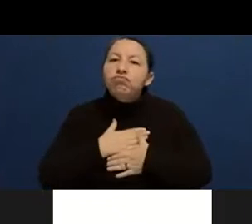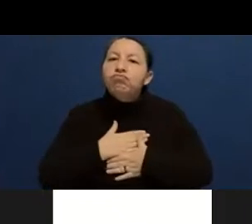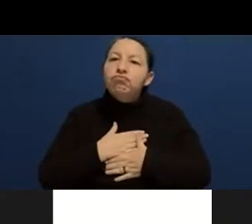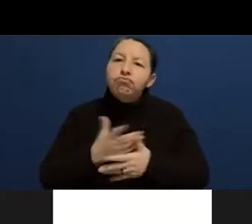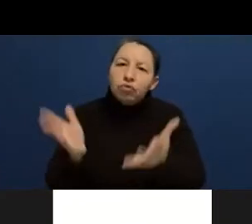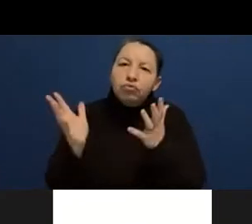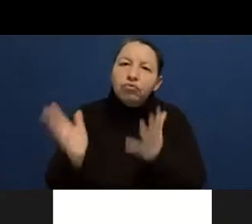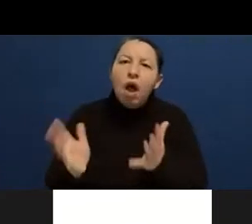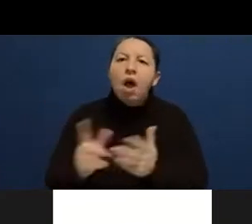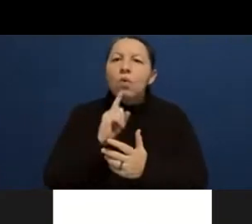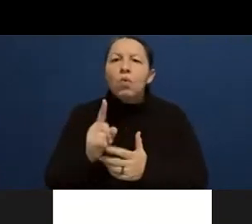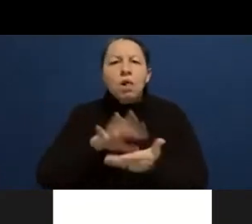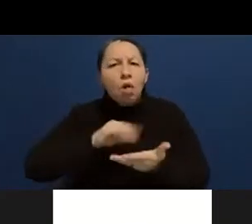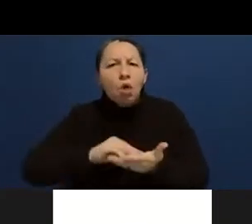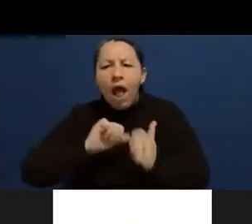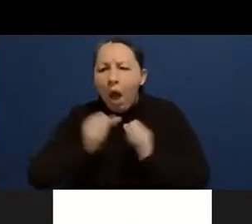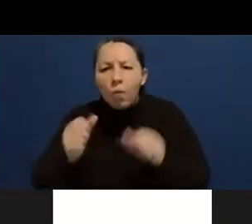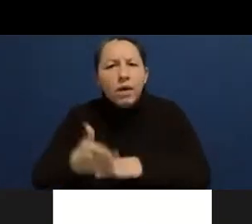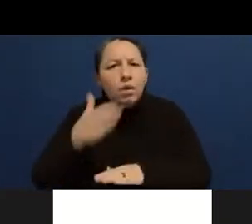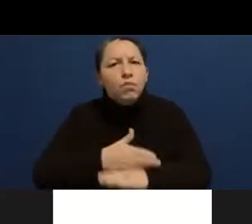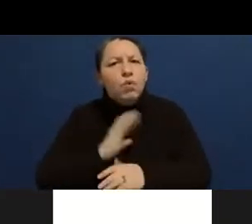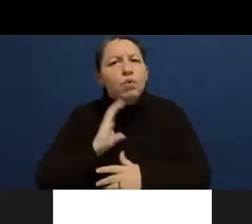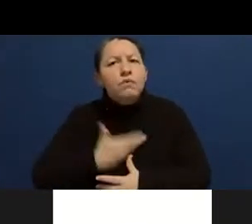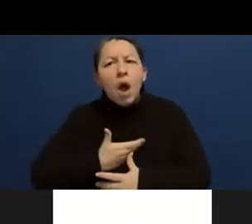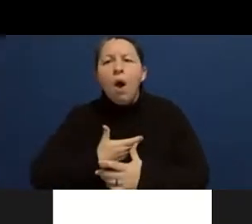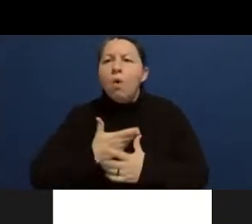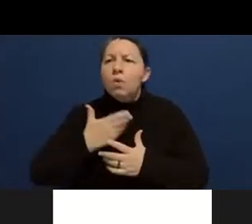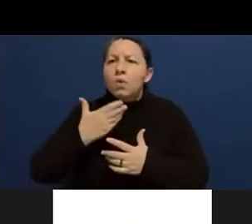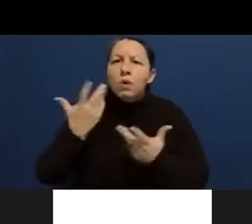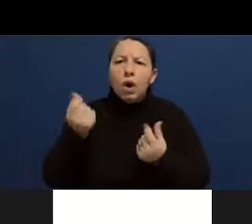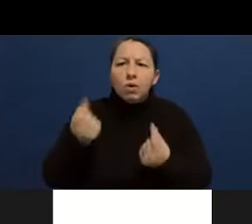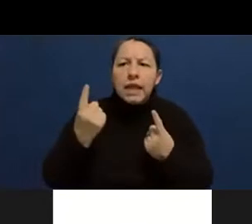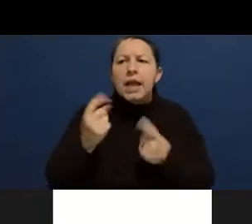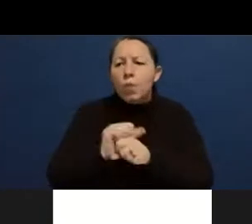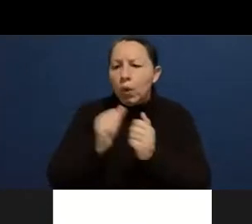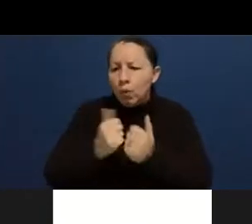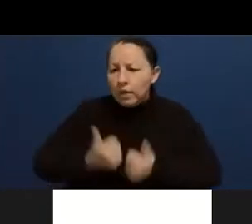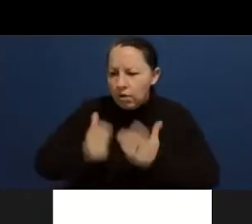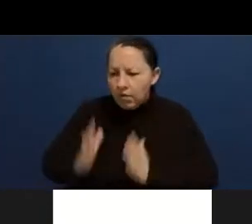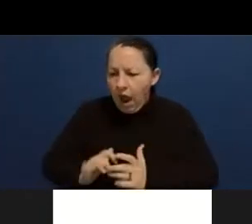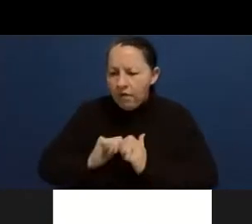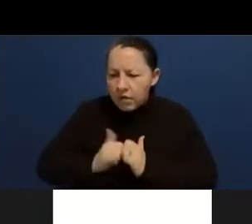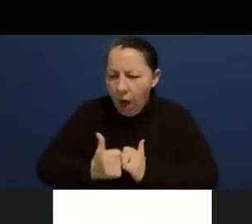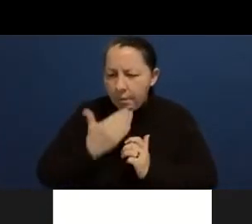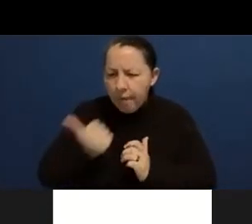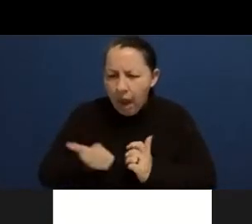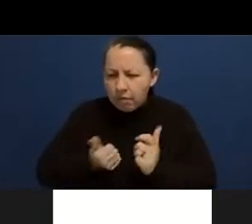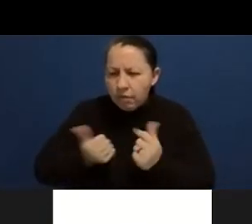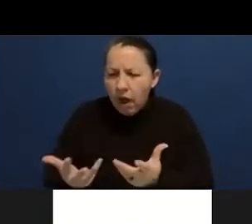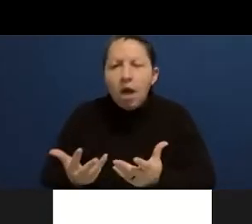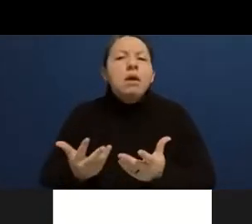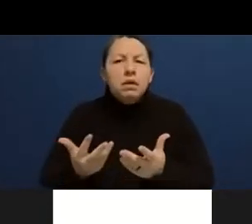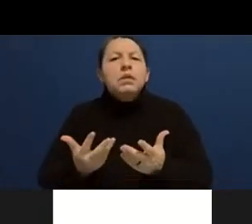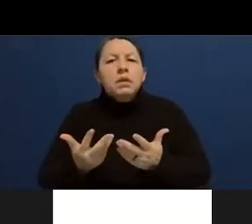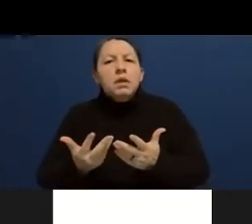to, further how we're thinking about working with survivors and what we're learning today.